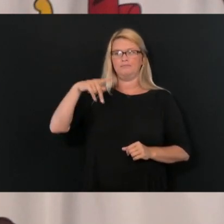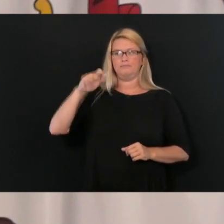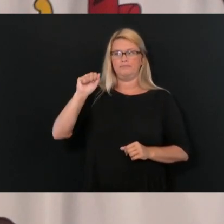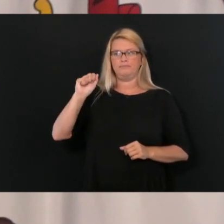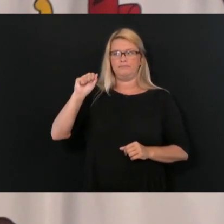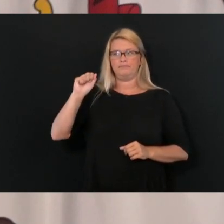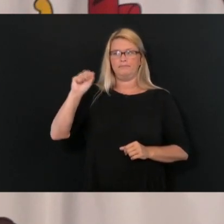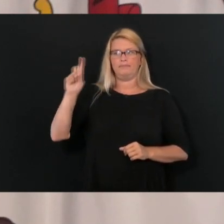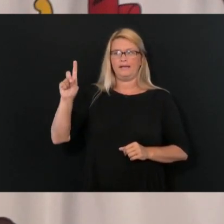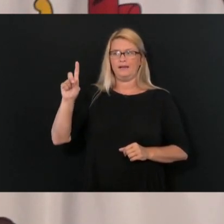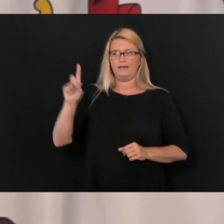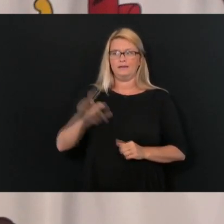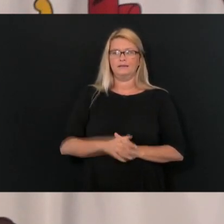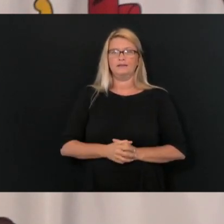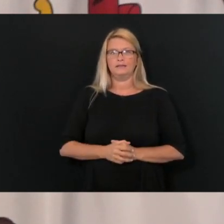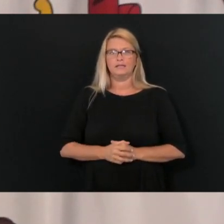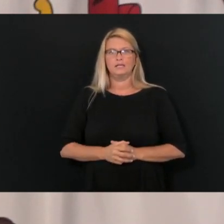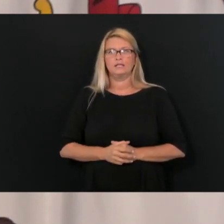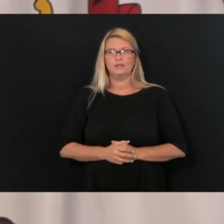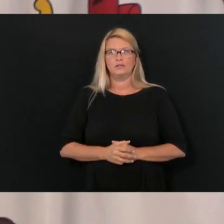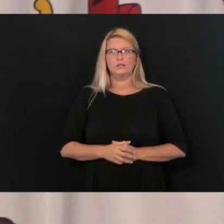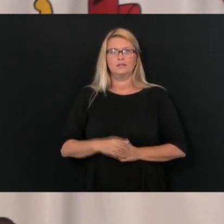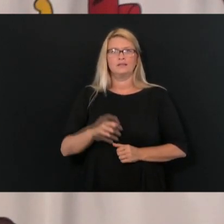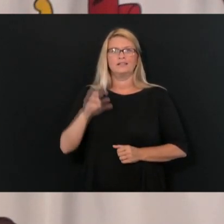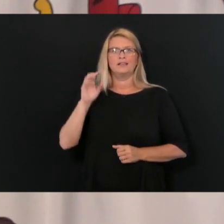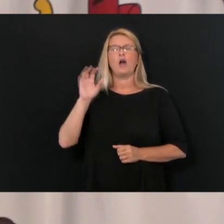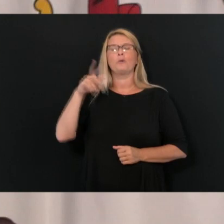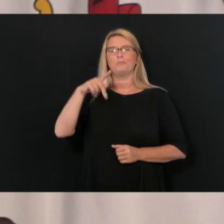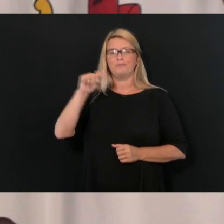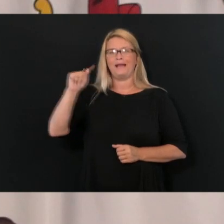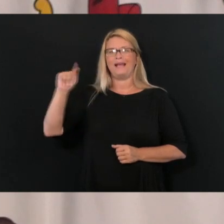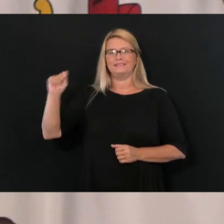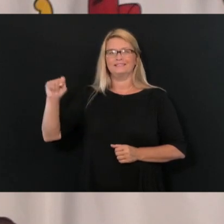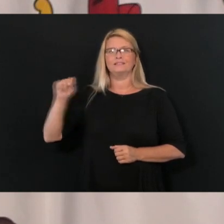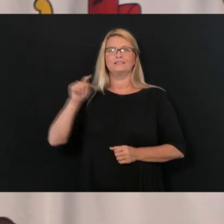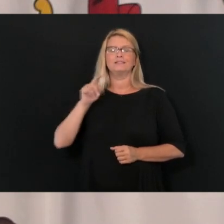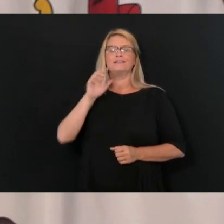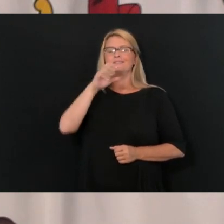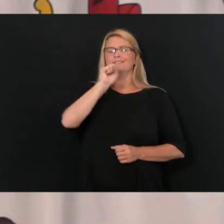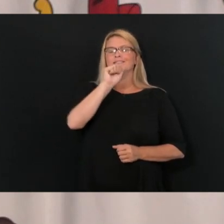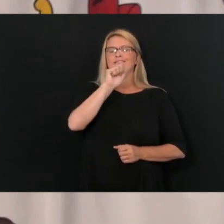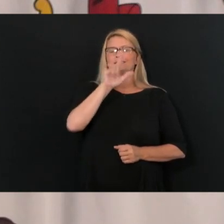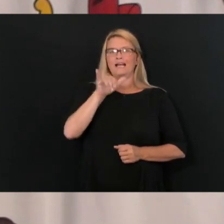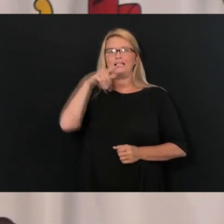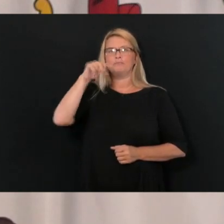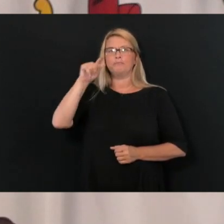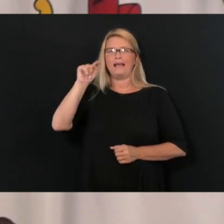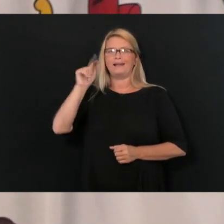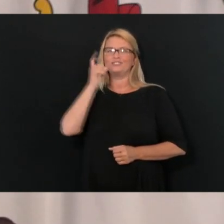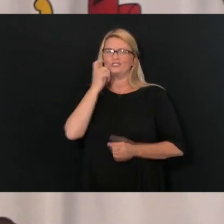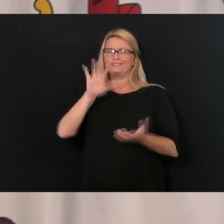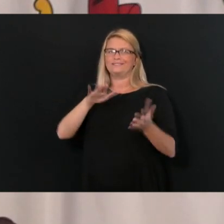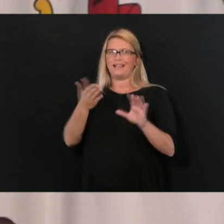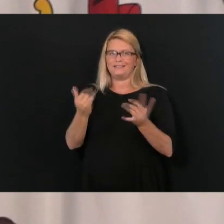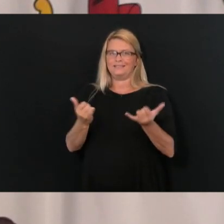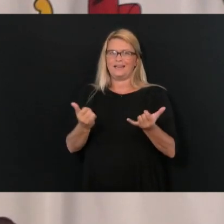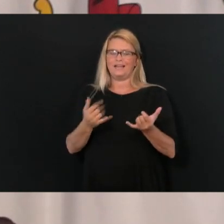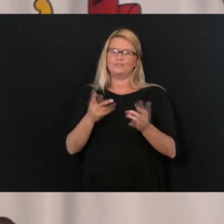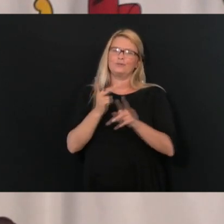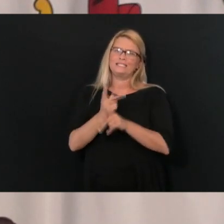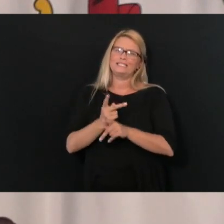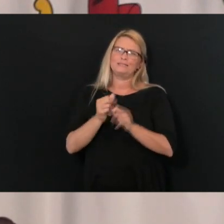wife. And we just lost Sally Pat today. So please keep them in your prayers,